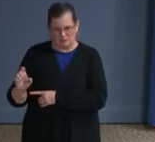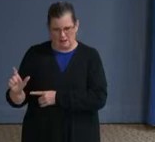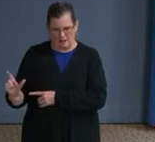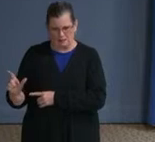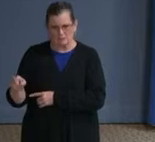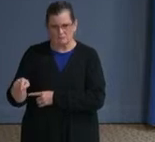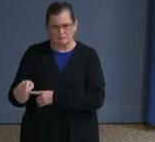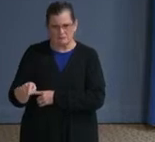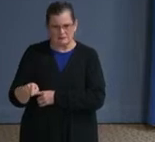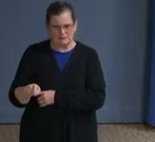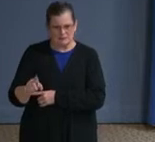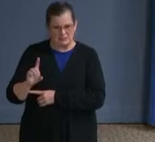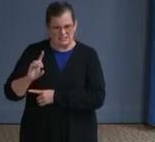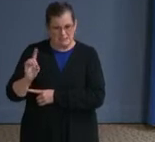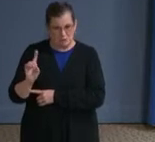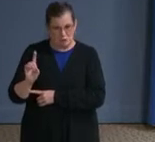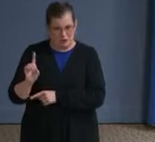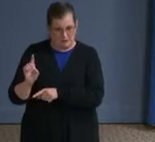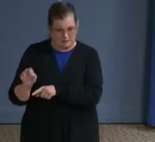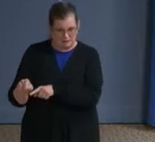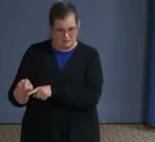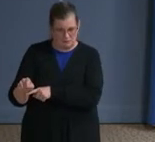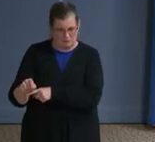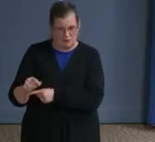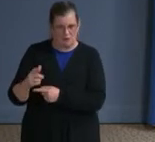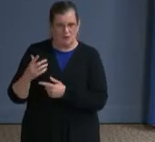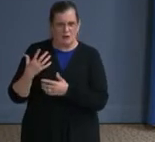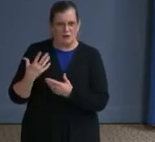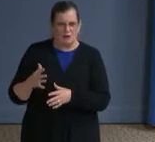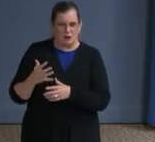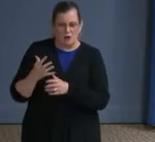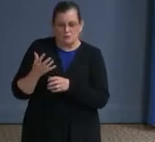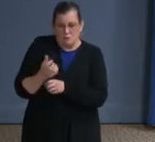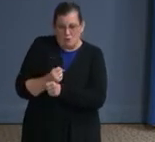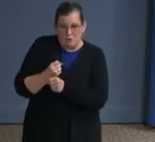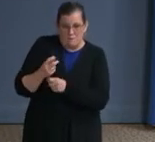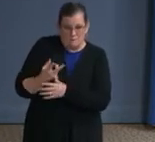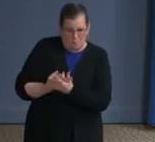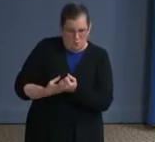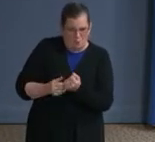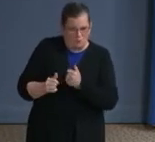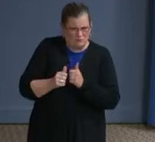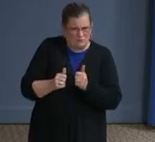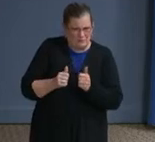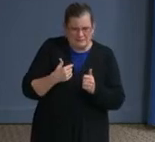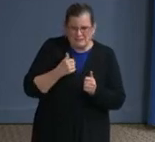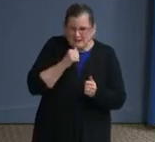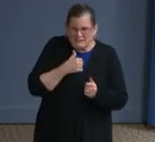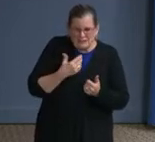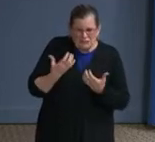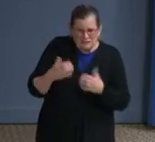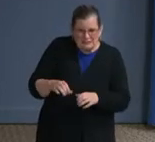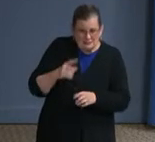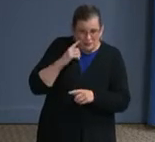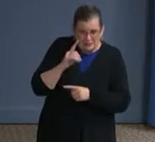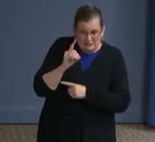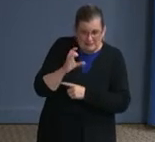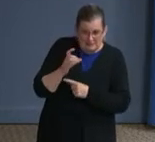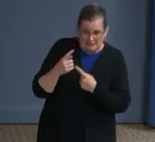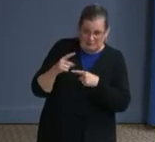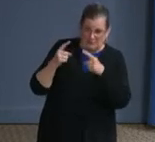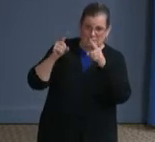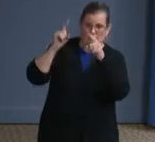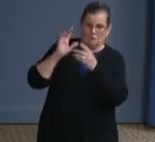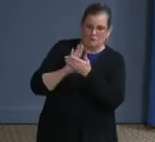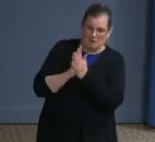chance for statehood bill to be considered in the Senate. In general, what is your thoughts about the election, in general,